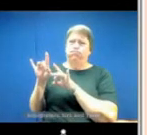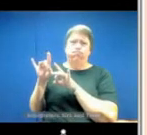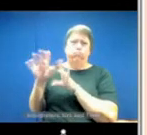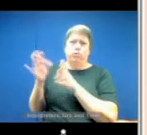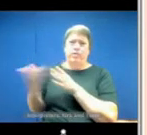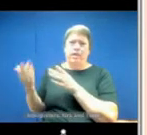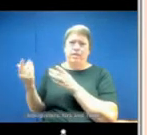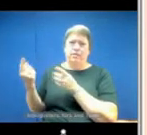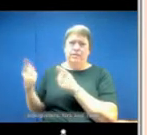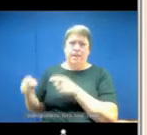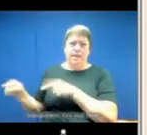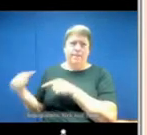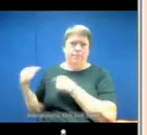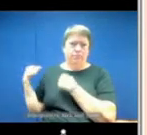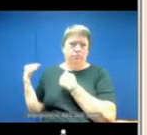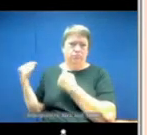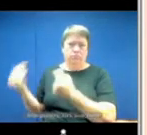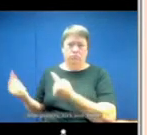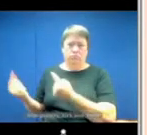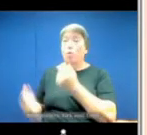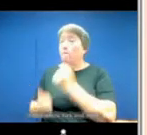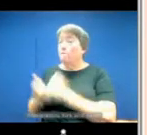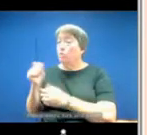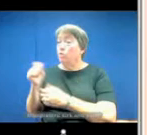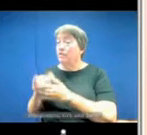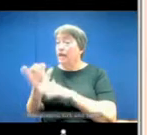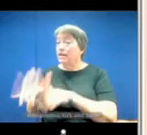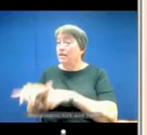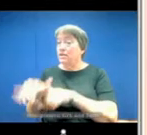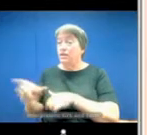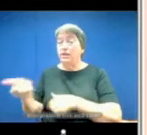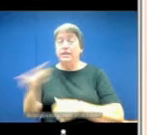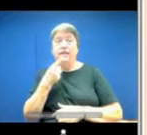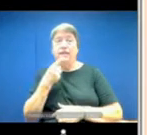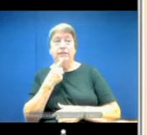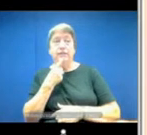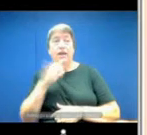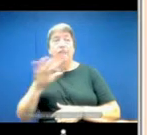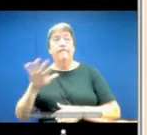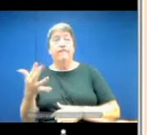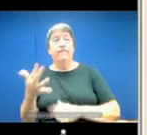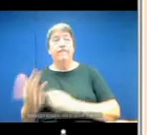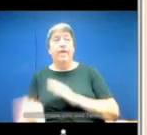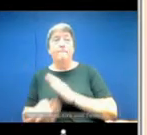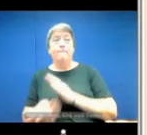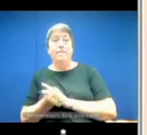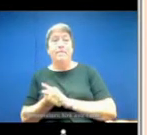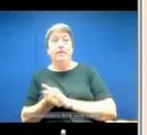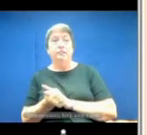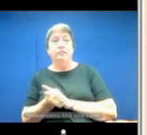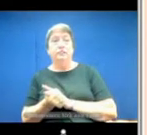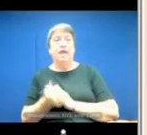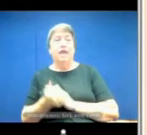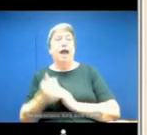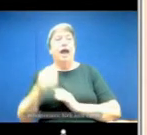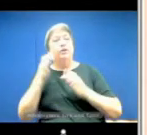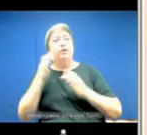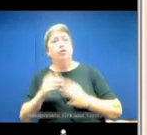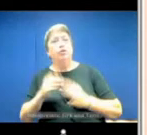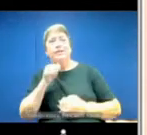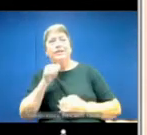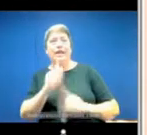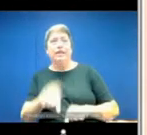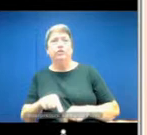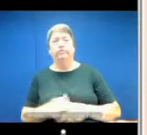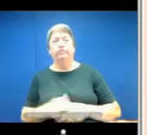the majority of that deposition asserting the Fifth Amendment so that his words could not be used to prosecute him in a criminal matter.